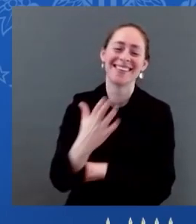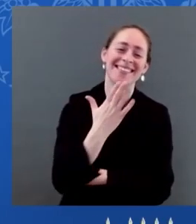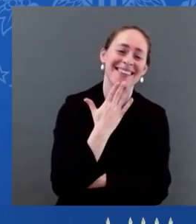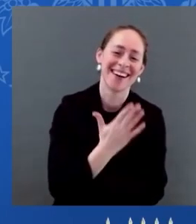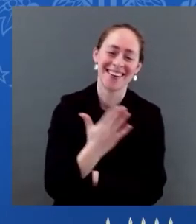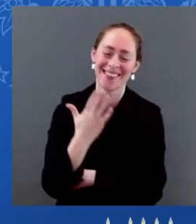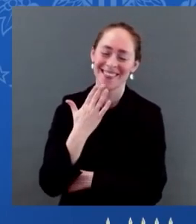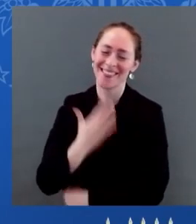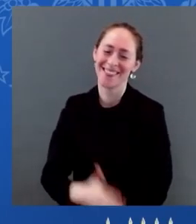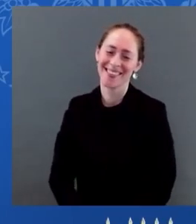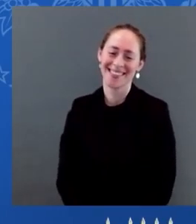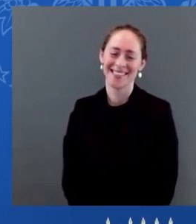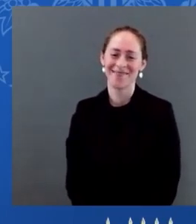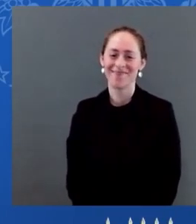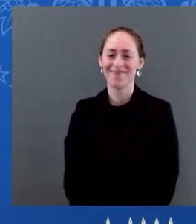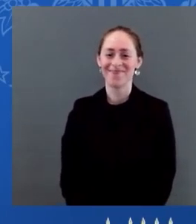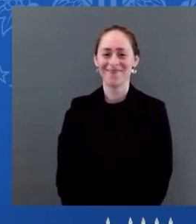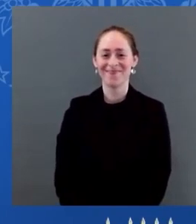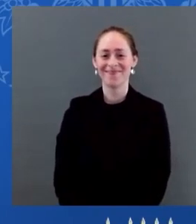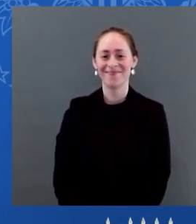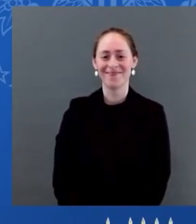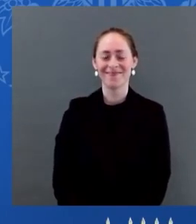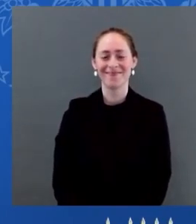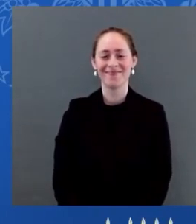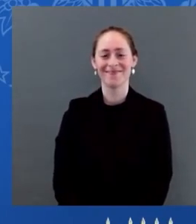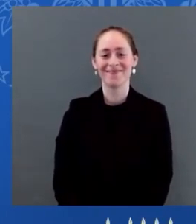My name is Joe Biden. I am Jill's husband,